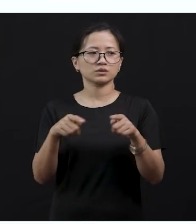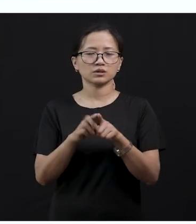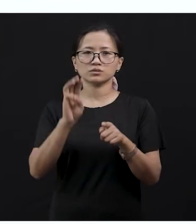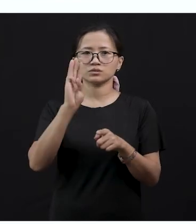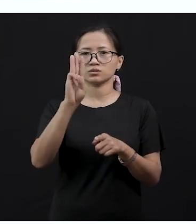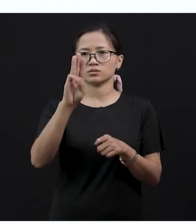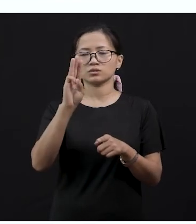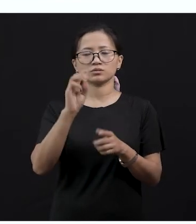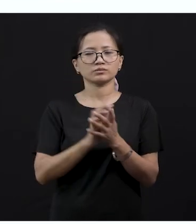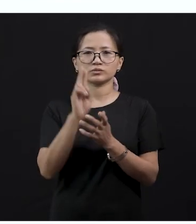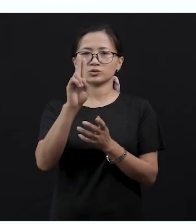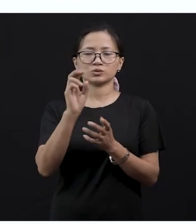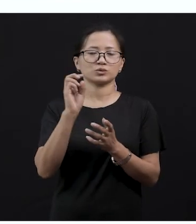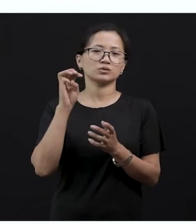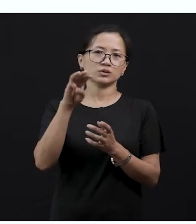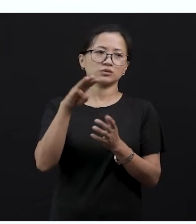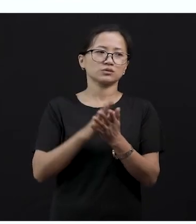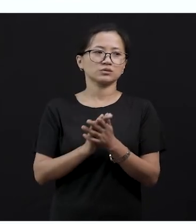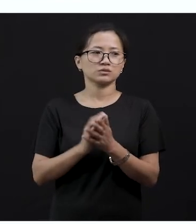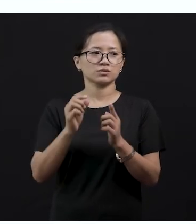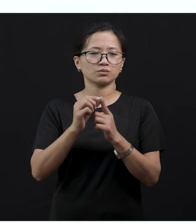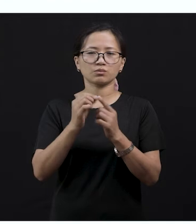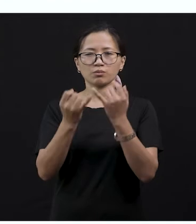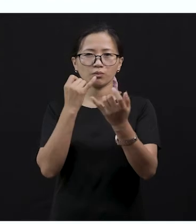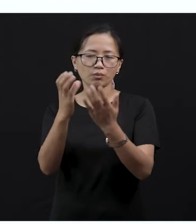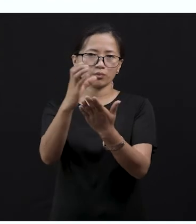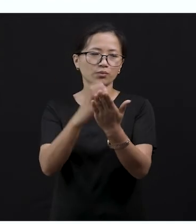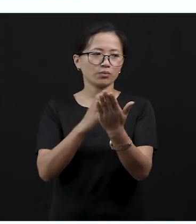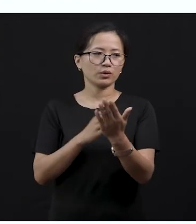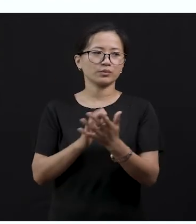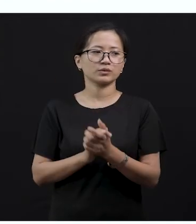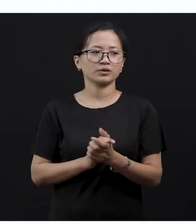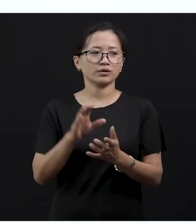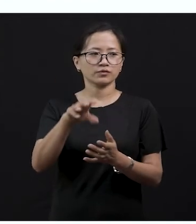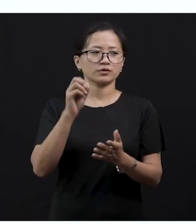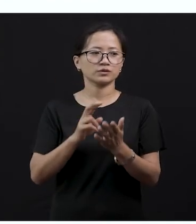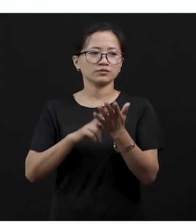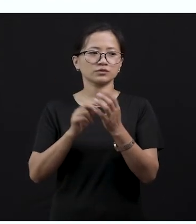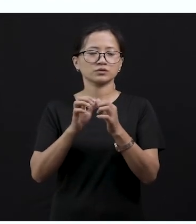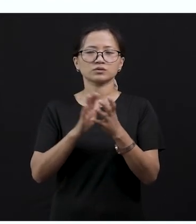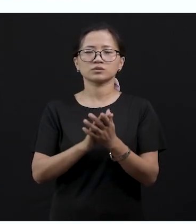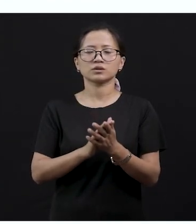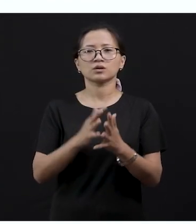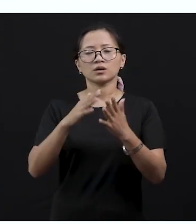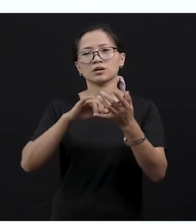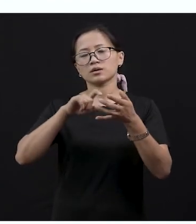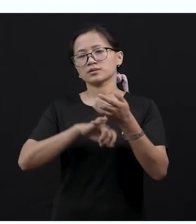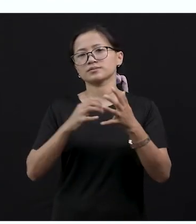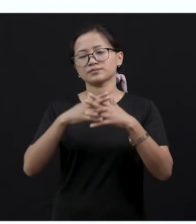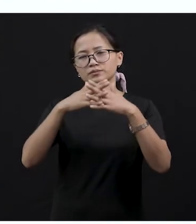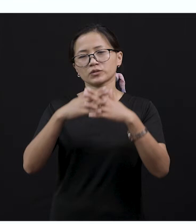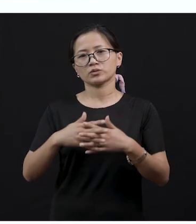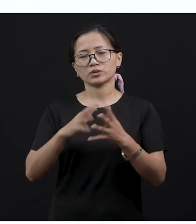Vishwa Bharati University at Shanti Niketan, West Bengal. Now, this man,